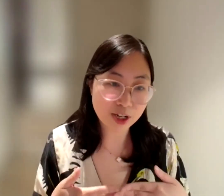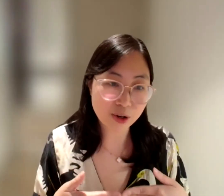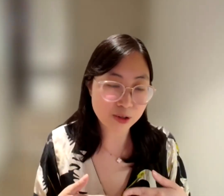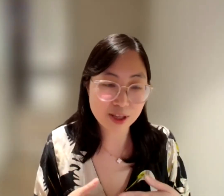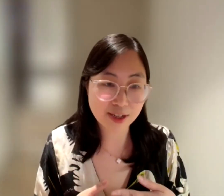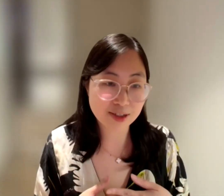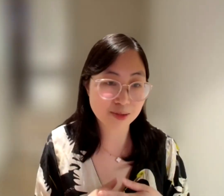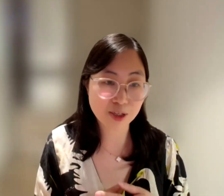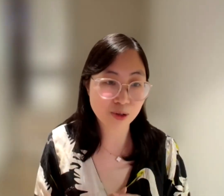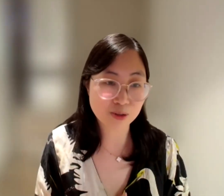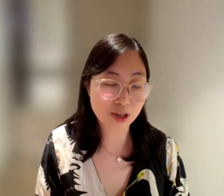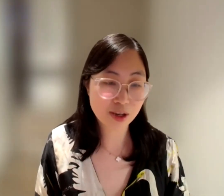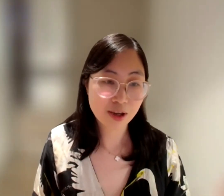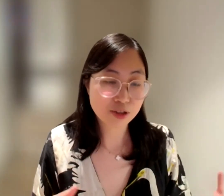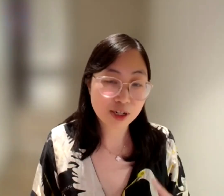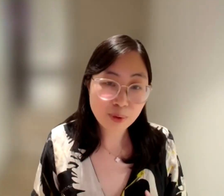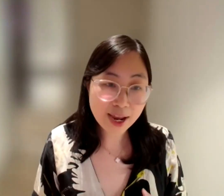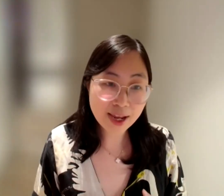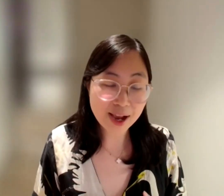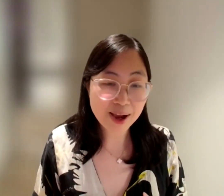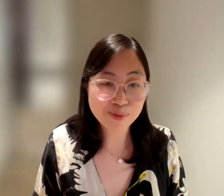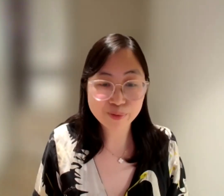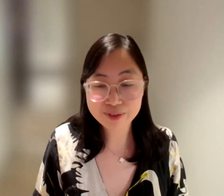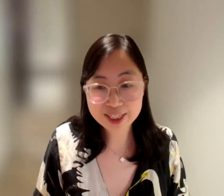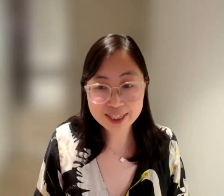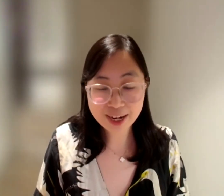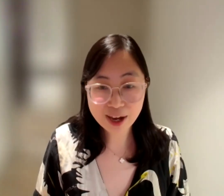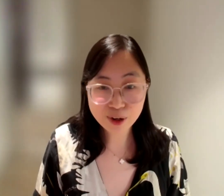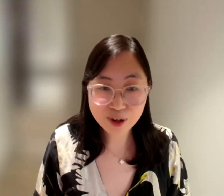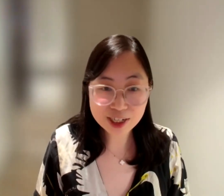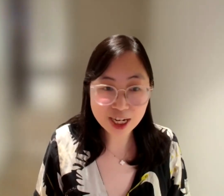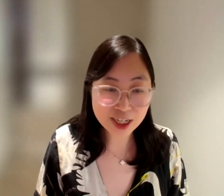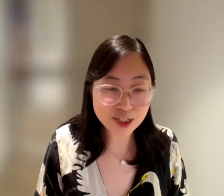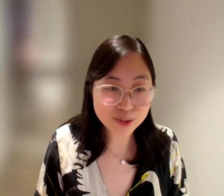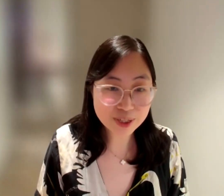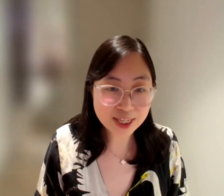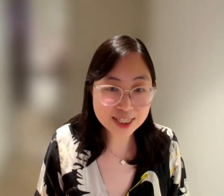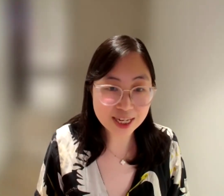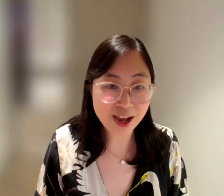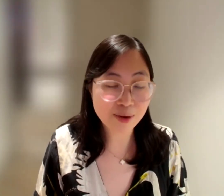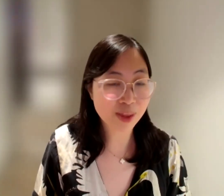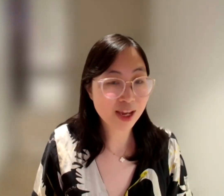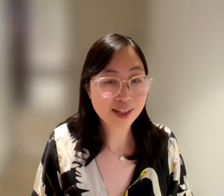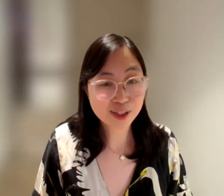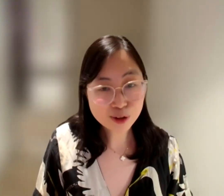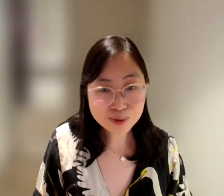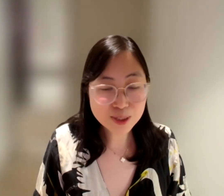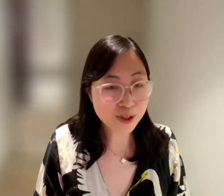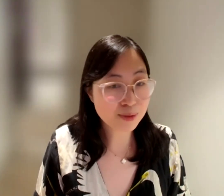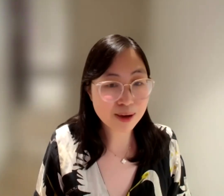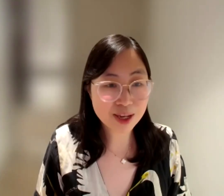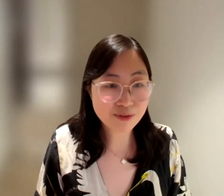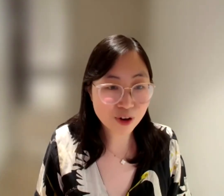in one video. So that can just be used straight away. We really like our co-education toolkit. Like Laura